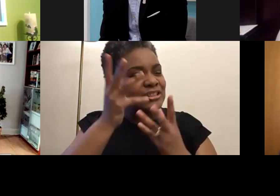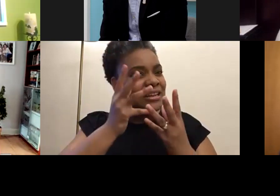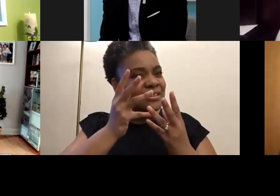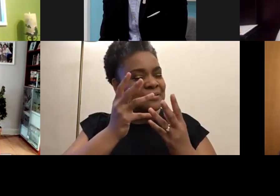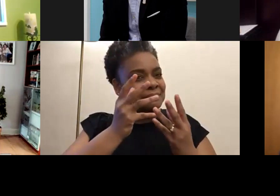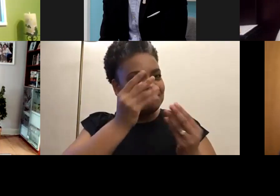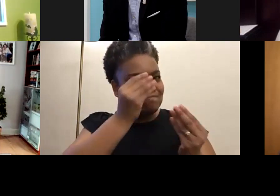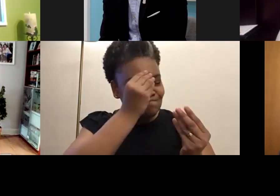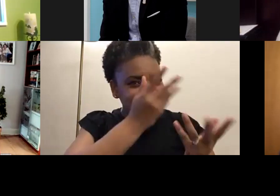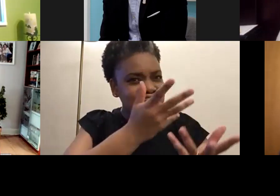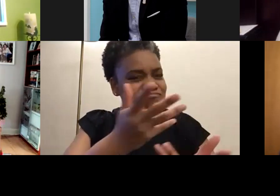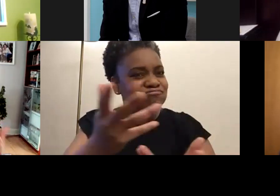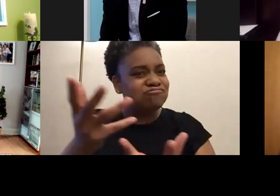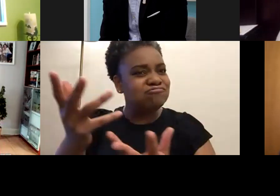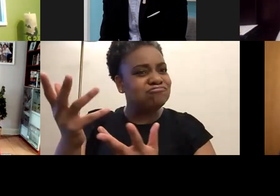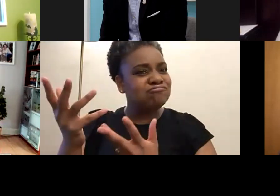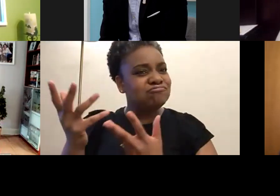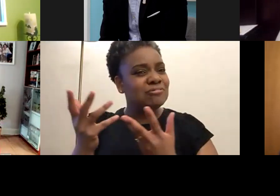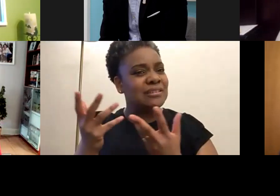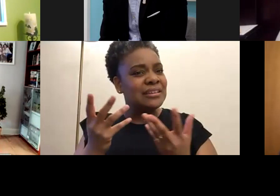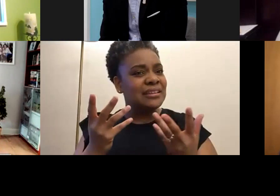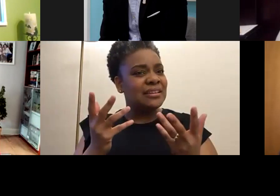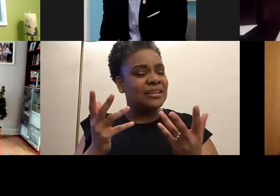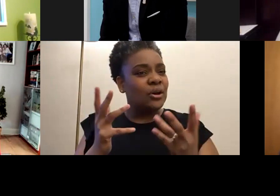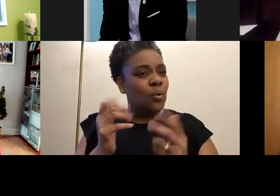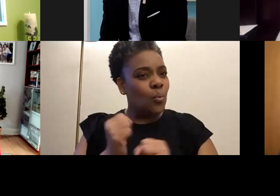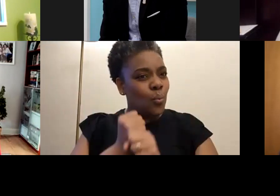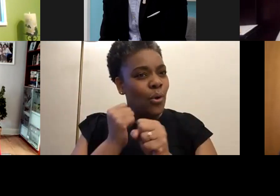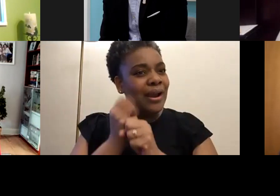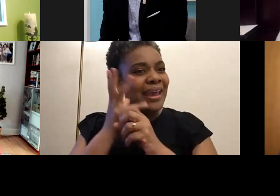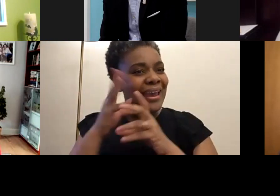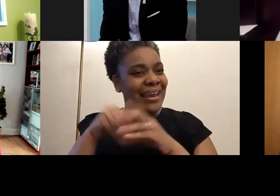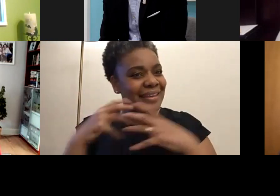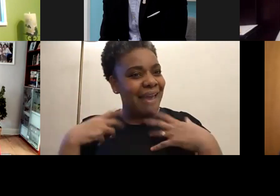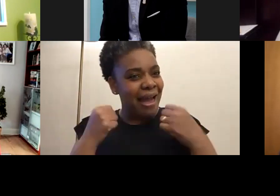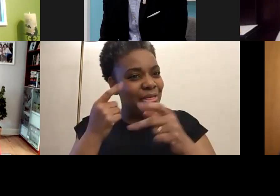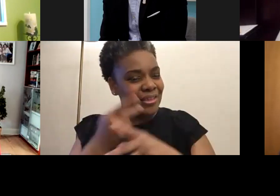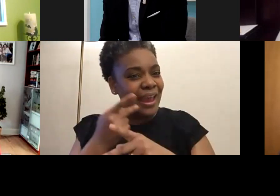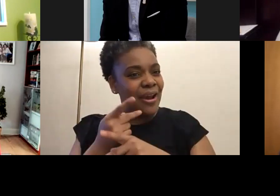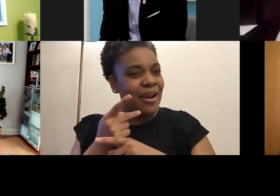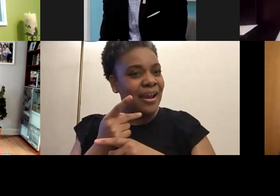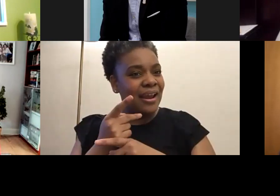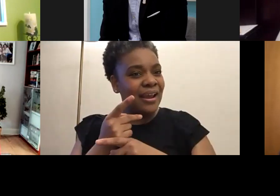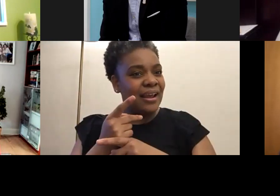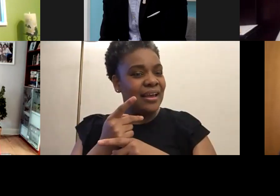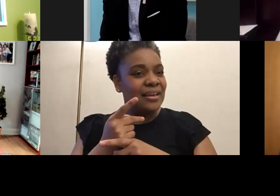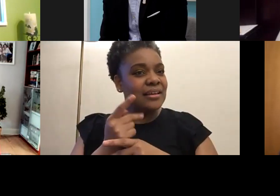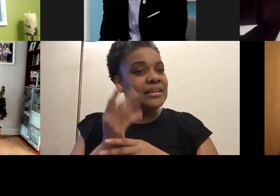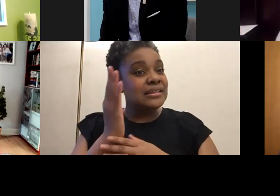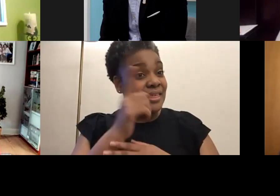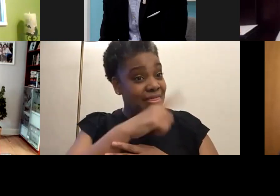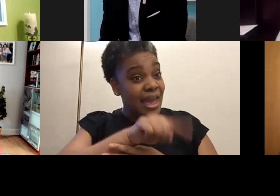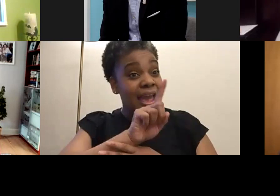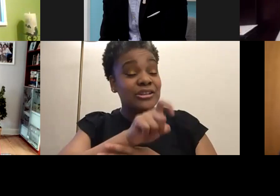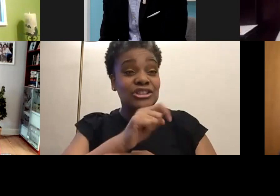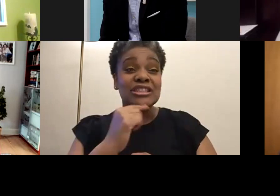to, because of their line of work, perhaps in healthcare, like Dr. Clayborne, had to strongly consider getting vaccinated as